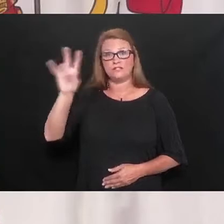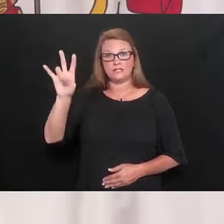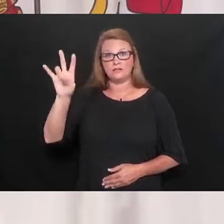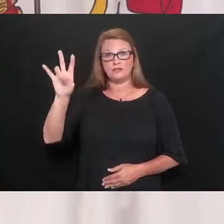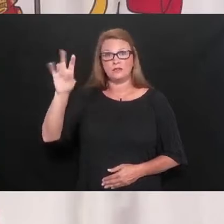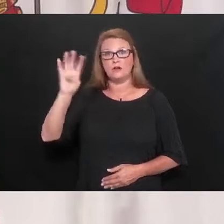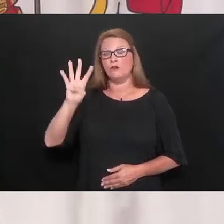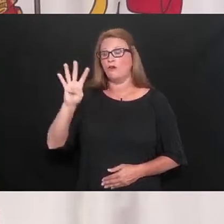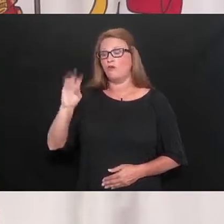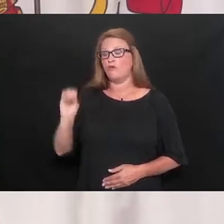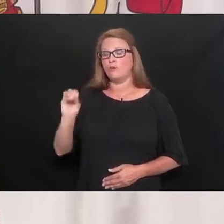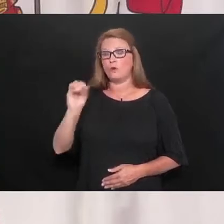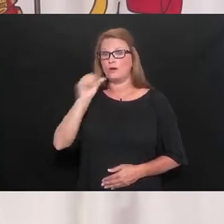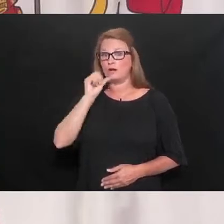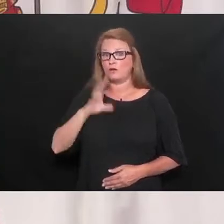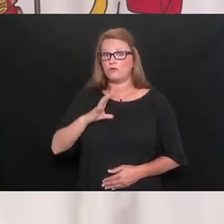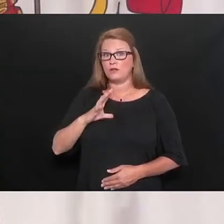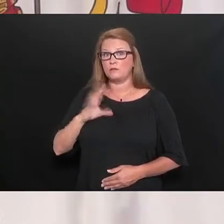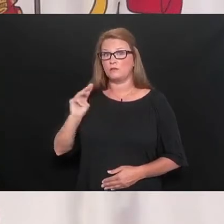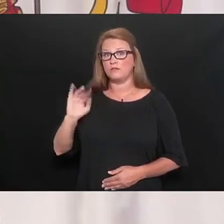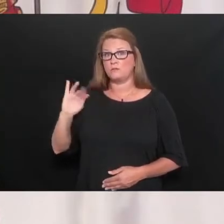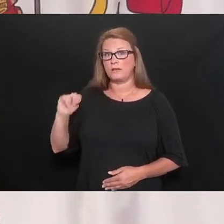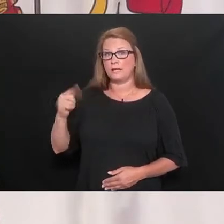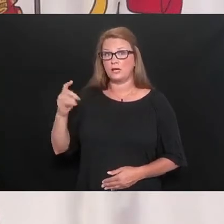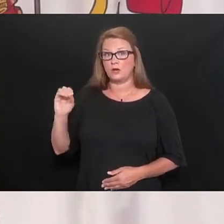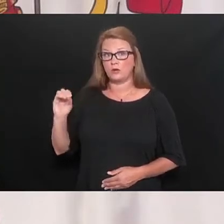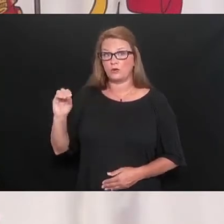a 40-year-old female from Mingo County.